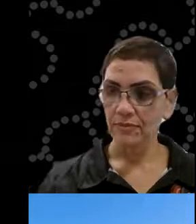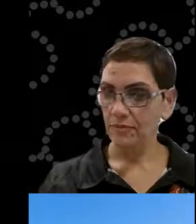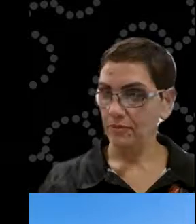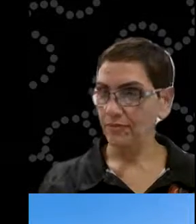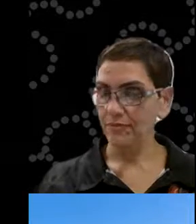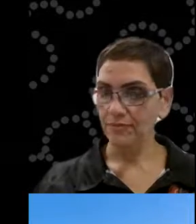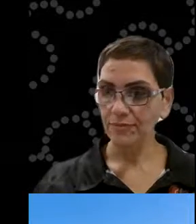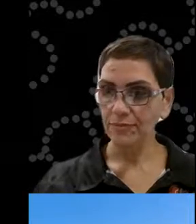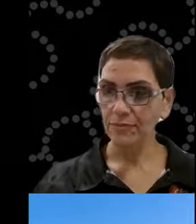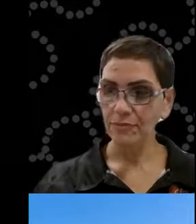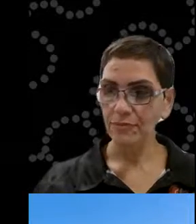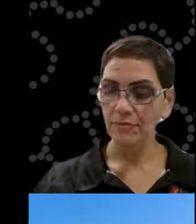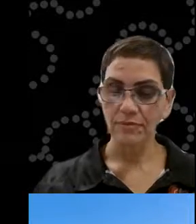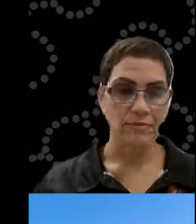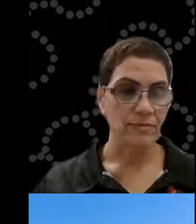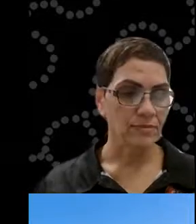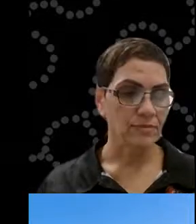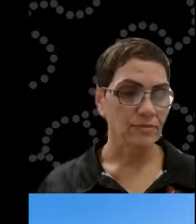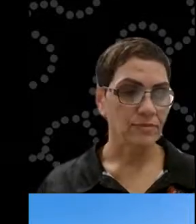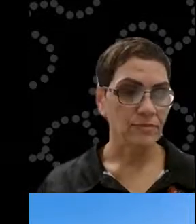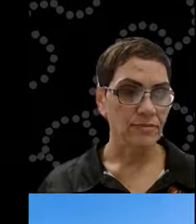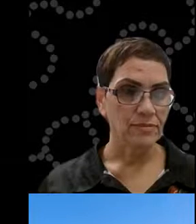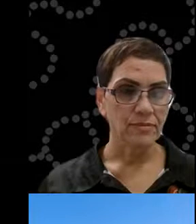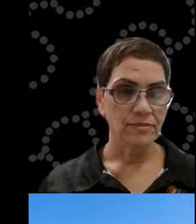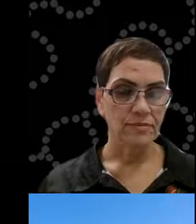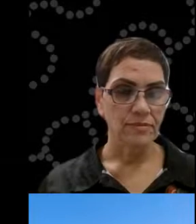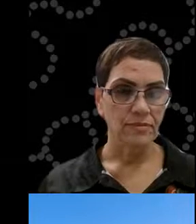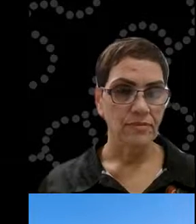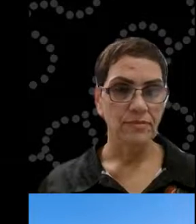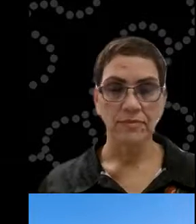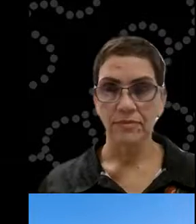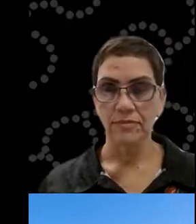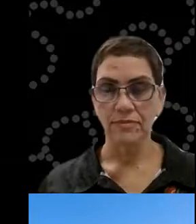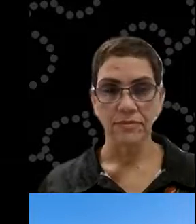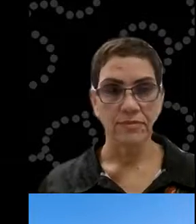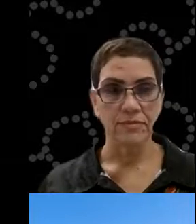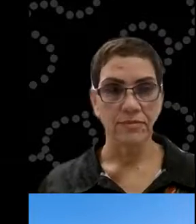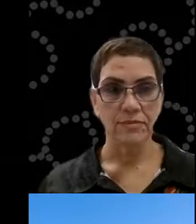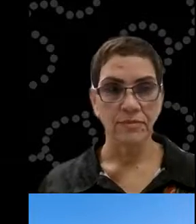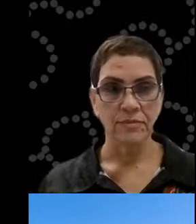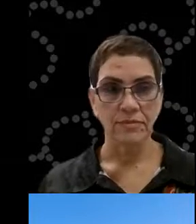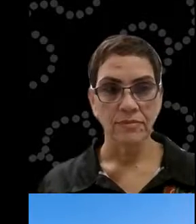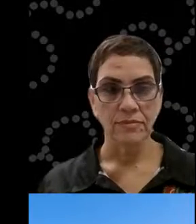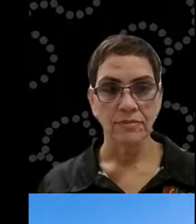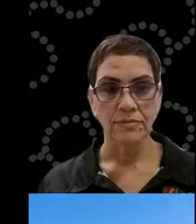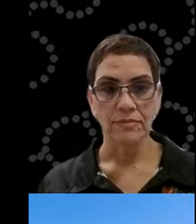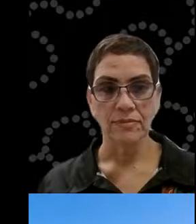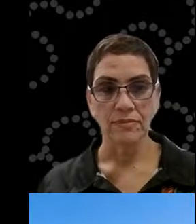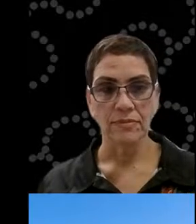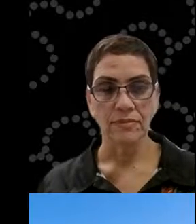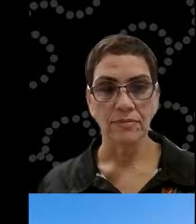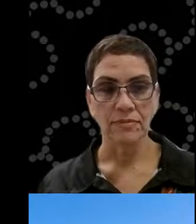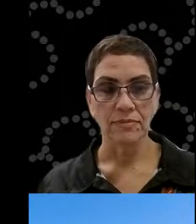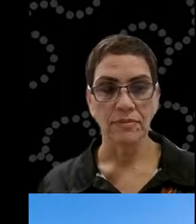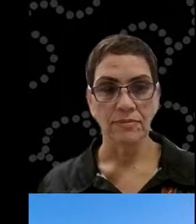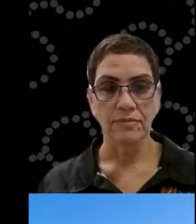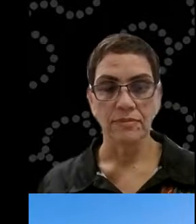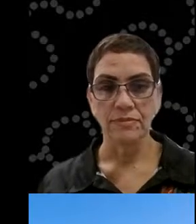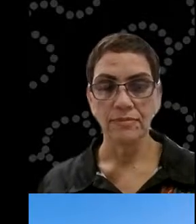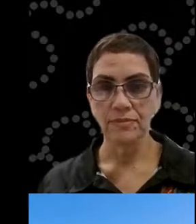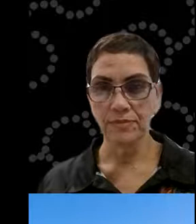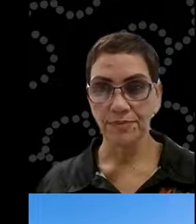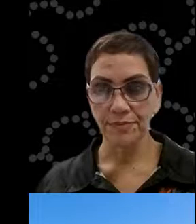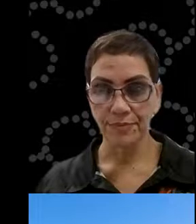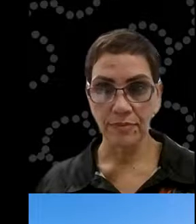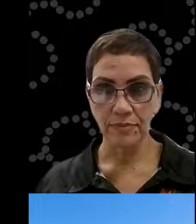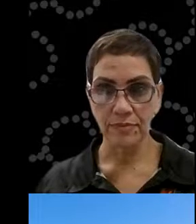of Aboriginal and Torres Strait Islander Nurses and Midwives, which is otherwise known as Katsunam. Katsunam is a national peak Aboriginal and